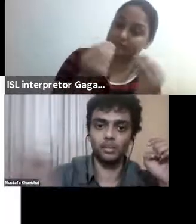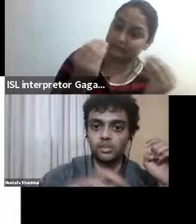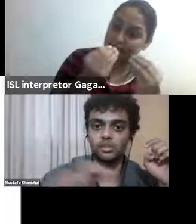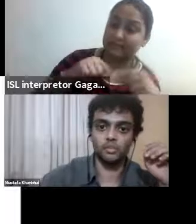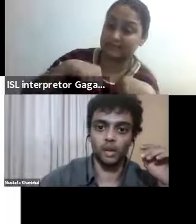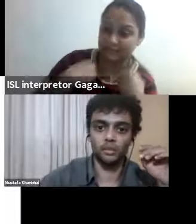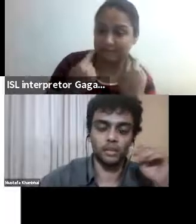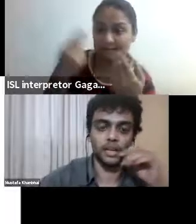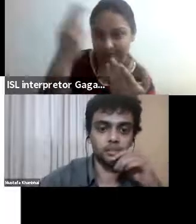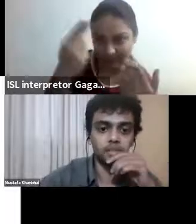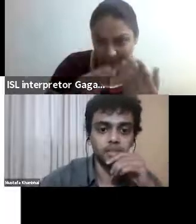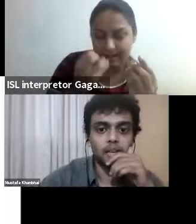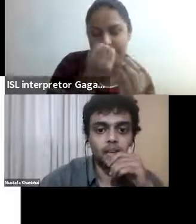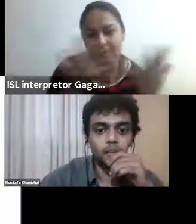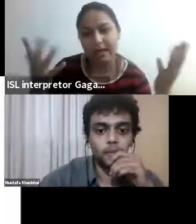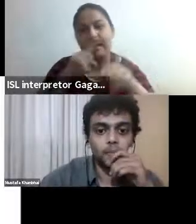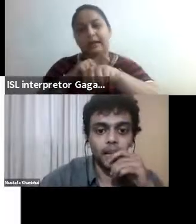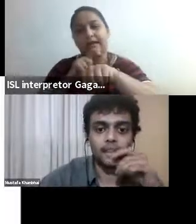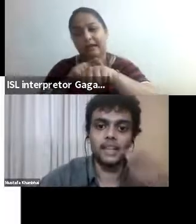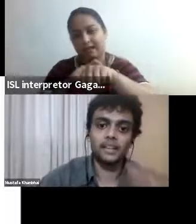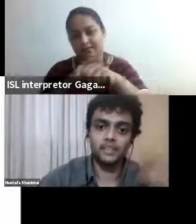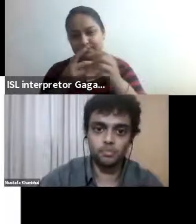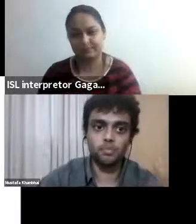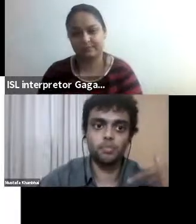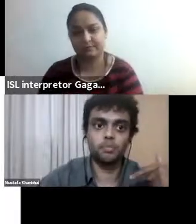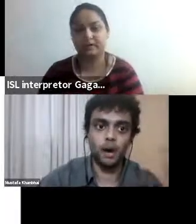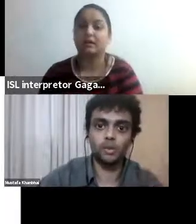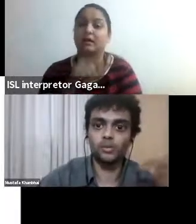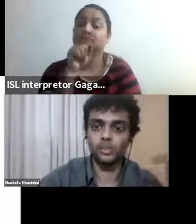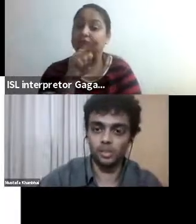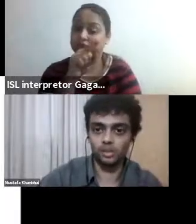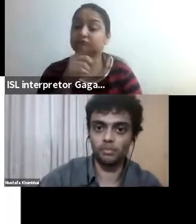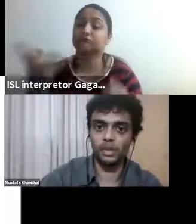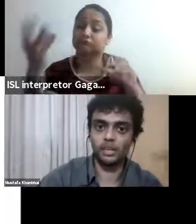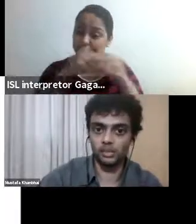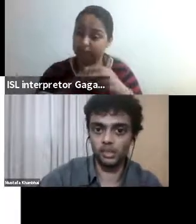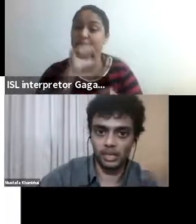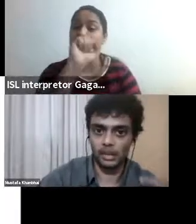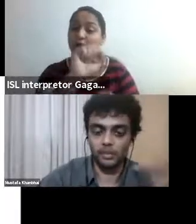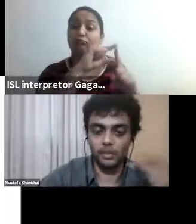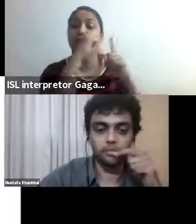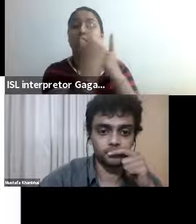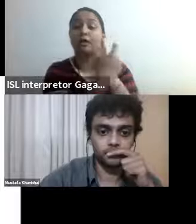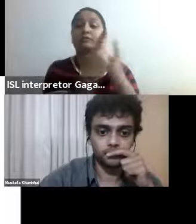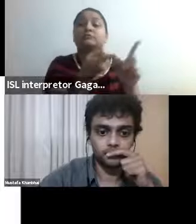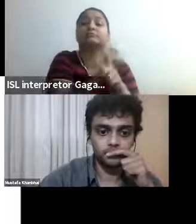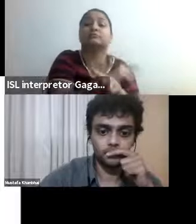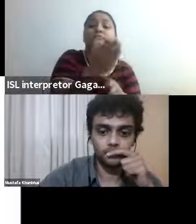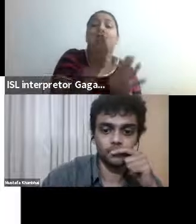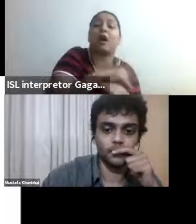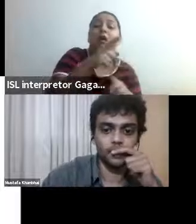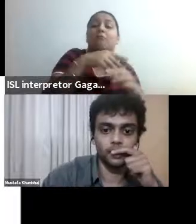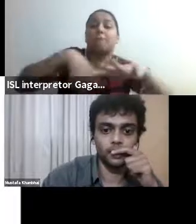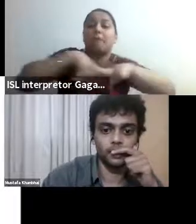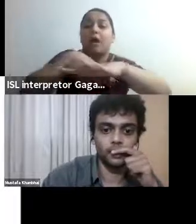self-contained image multiple times, and that is part of the tradition of painting that she came from.